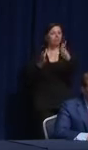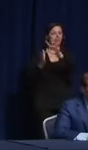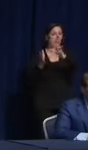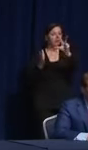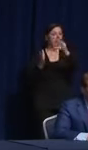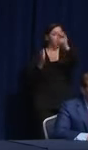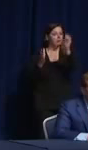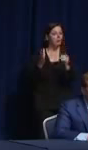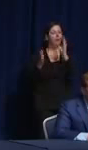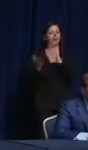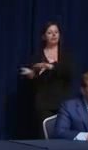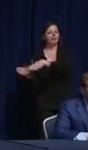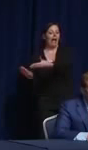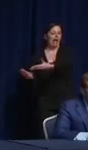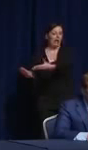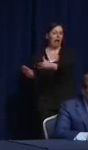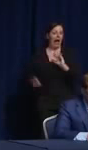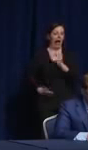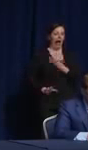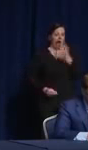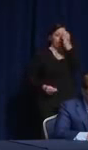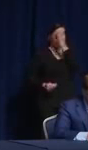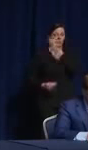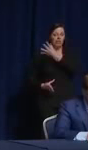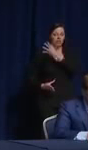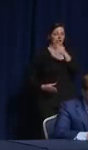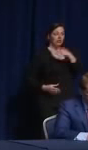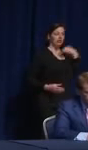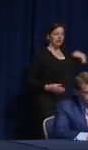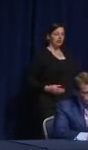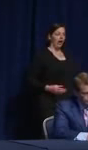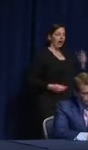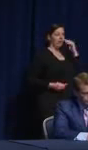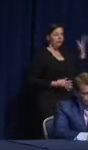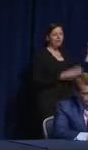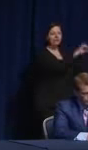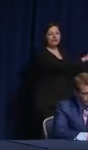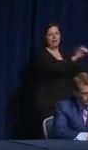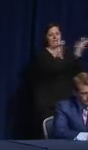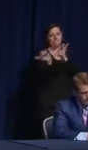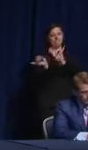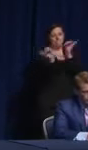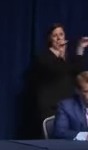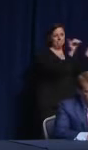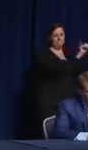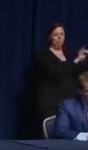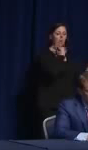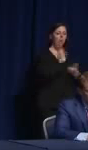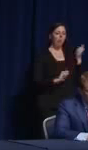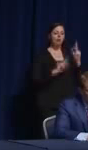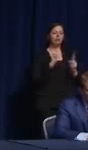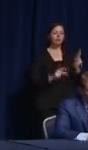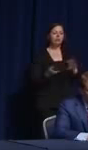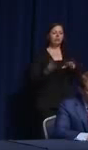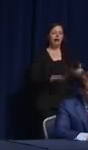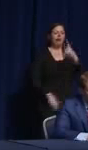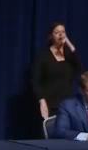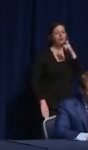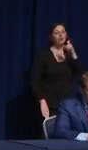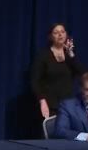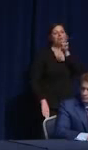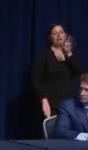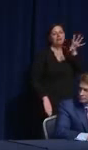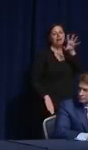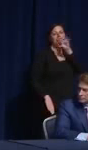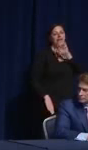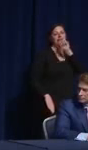to what was seen in China, indicating that more than 80% of deaths occurred among people 60 years and older. In